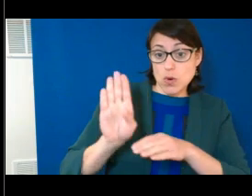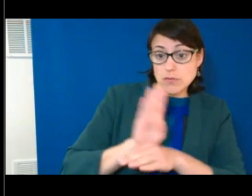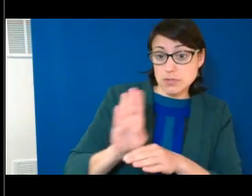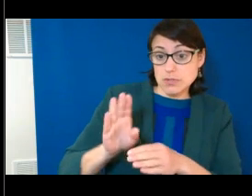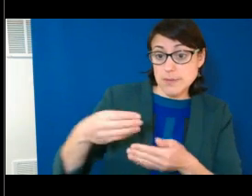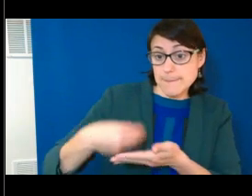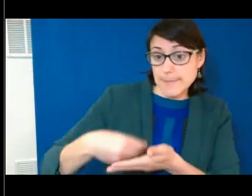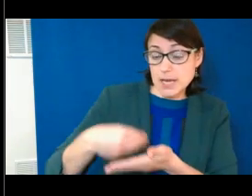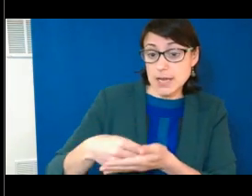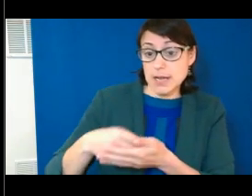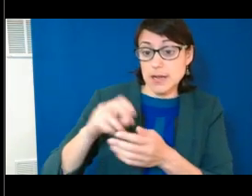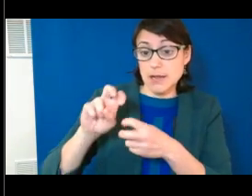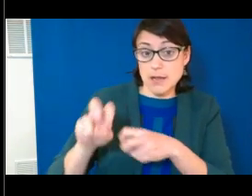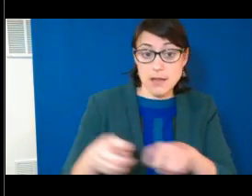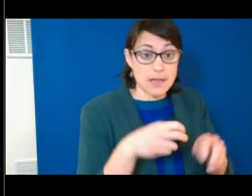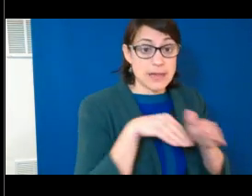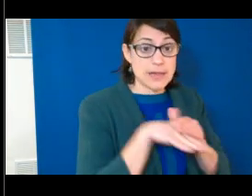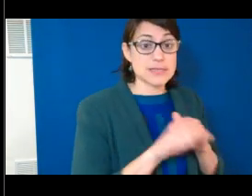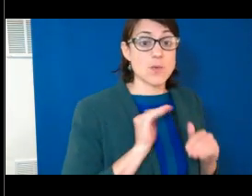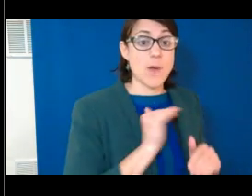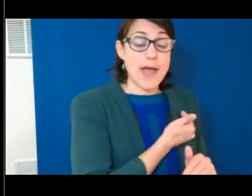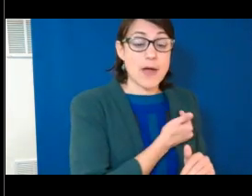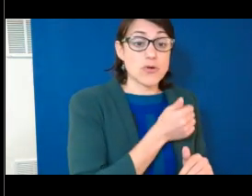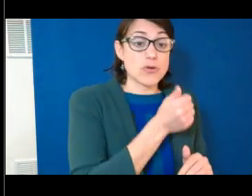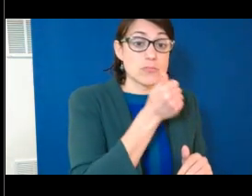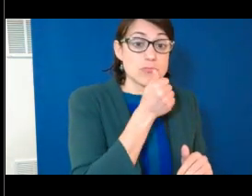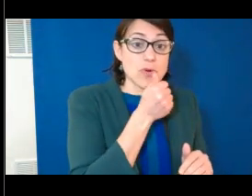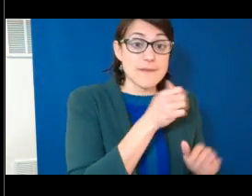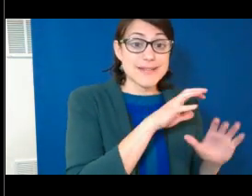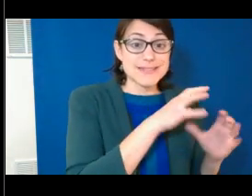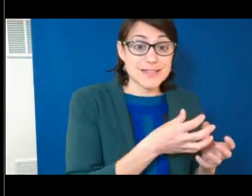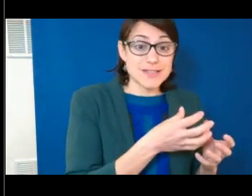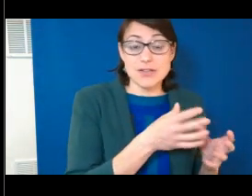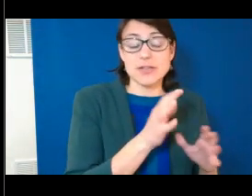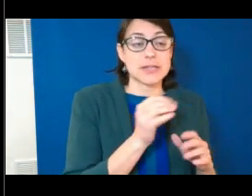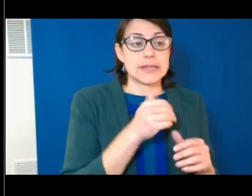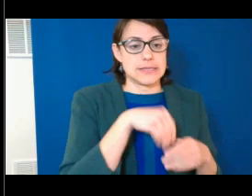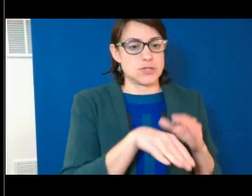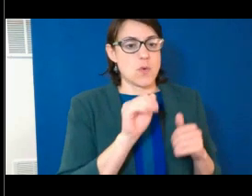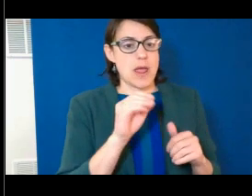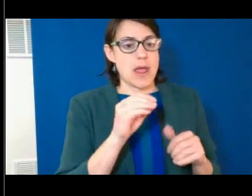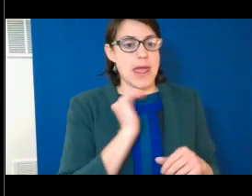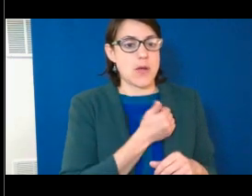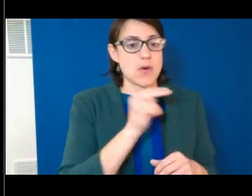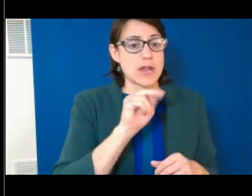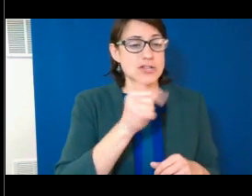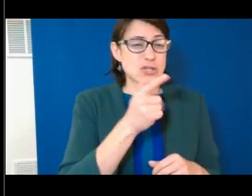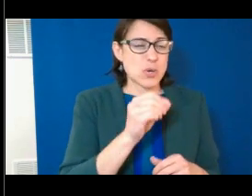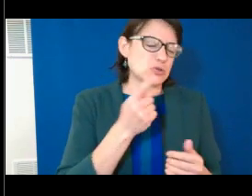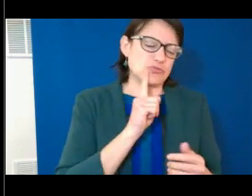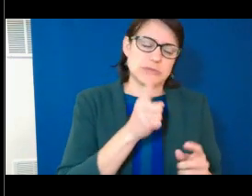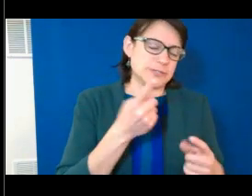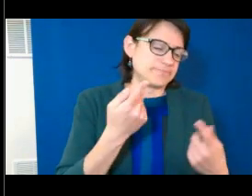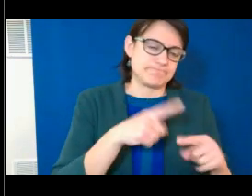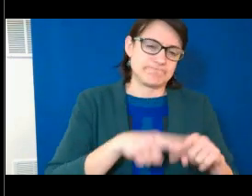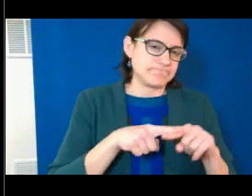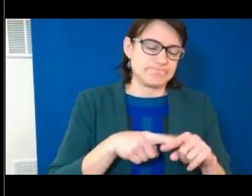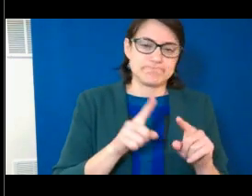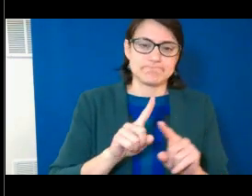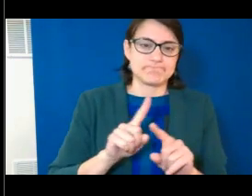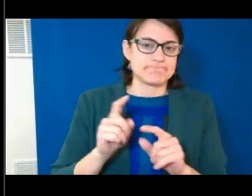So it's tricky, and every organization is going to have to set its own bar. I'm going to